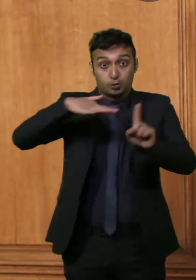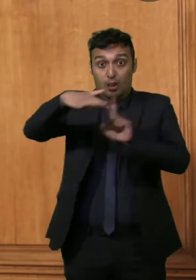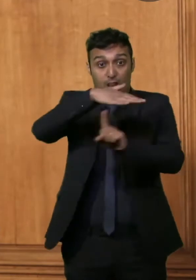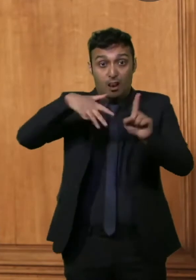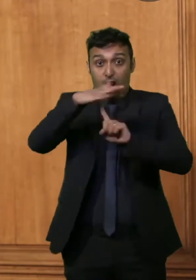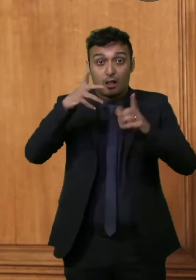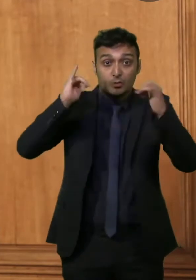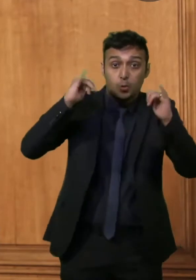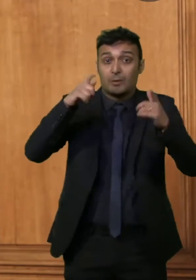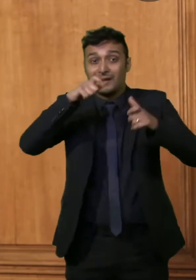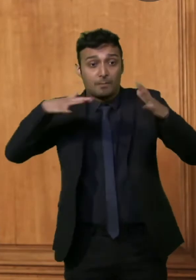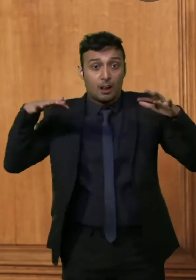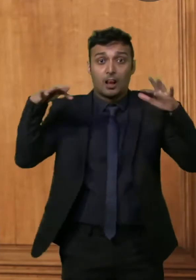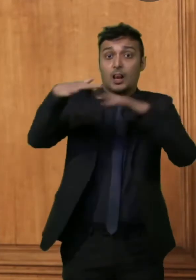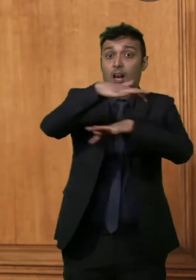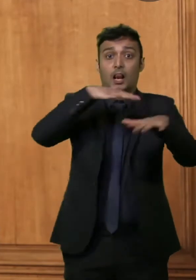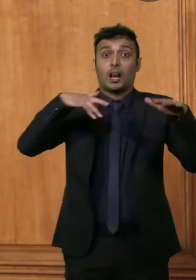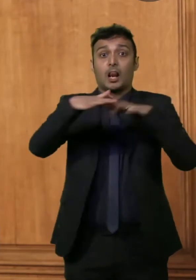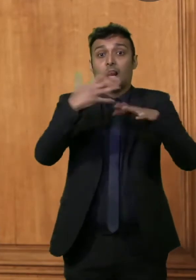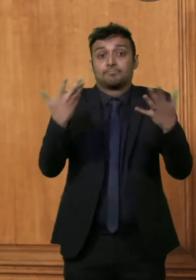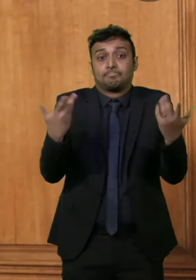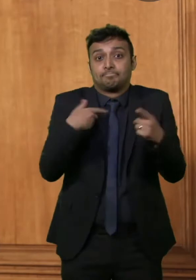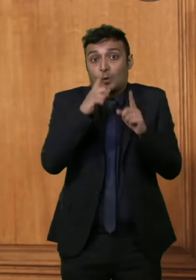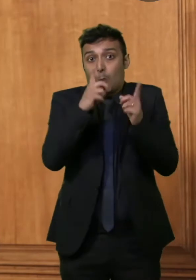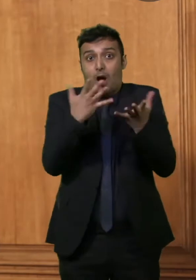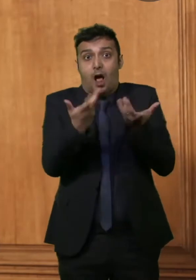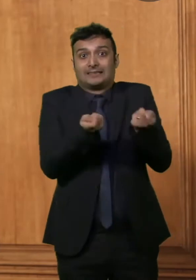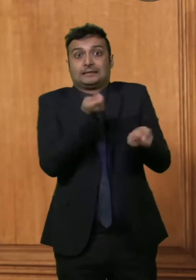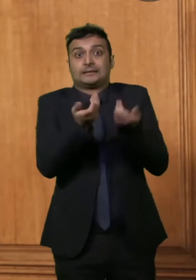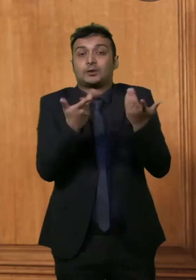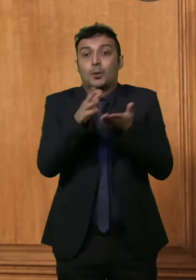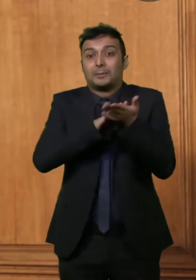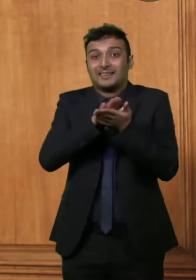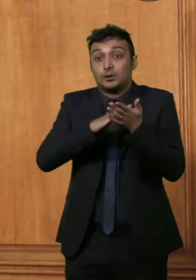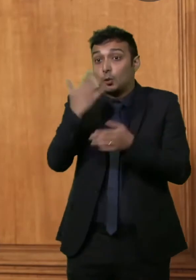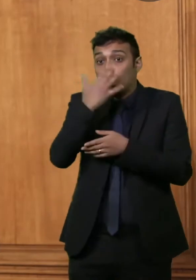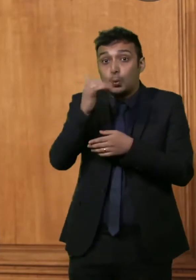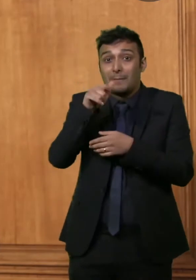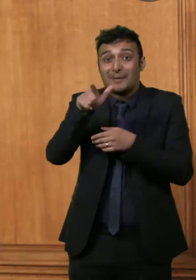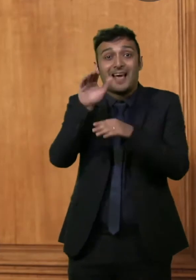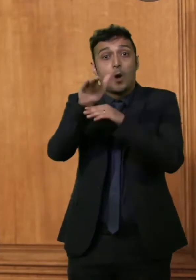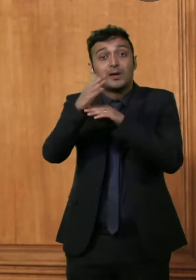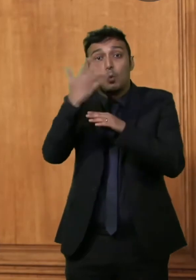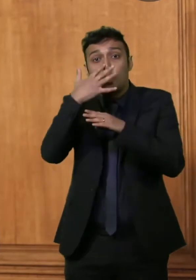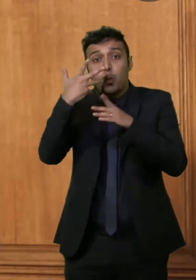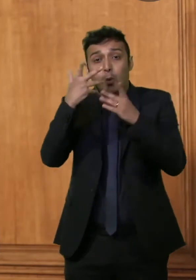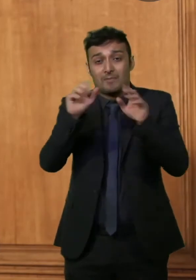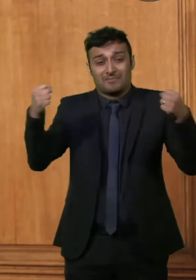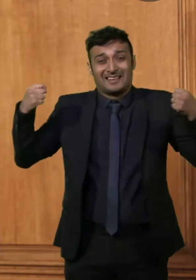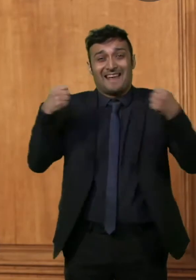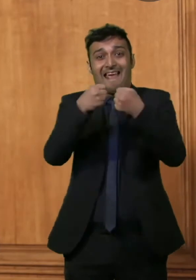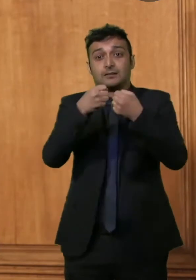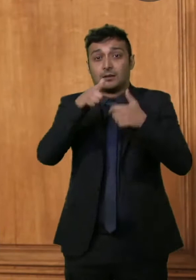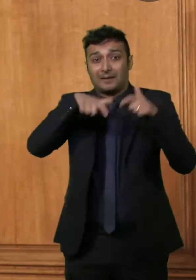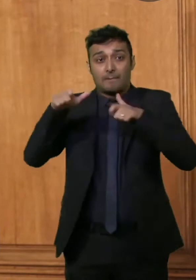as likely it's people meeting at school gates or the different numbers of social interactions as much as it is in schools. So I think the critical point